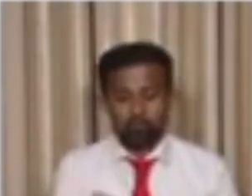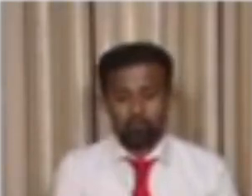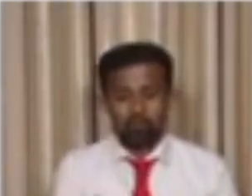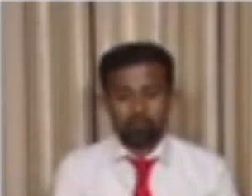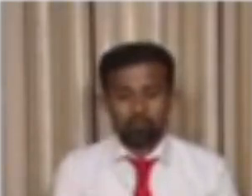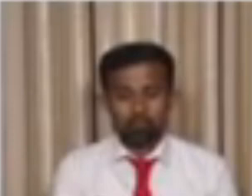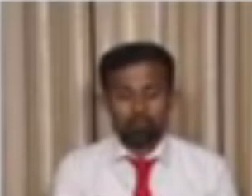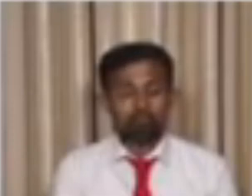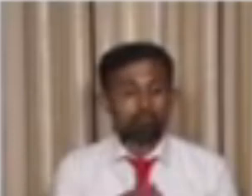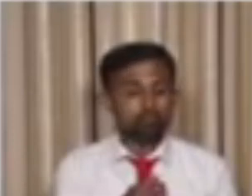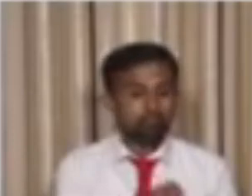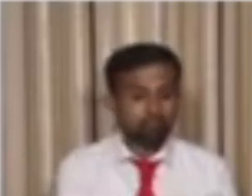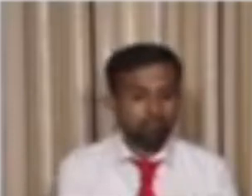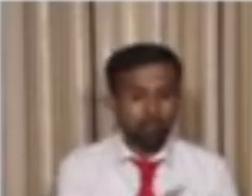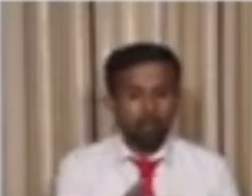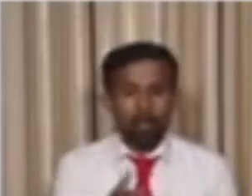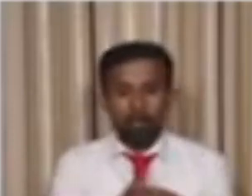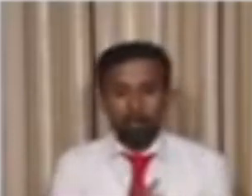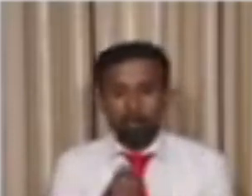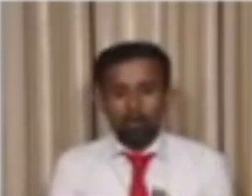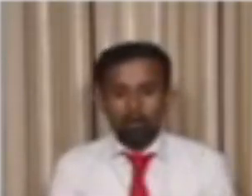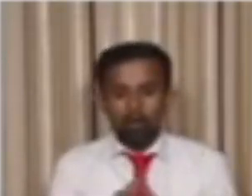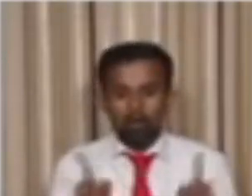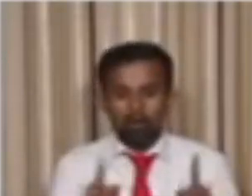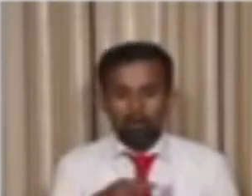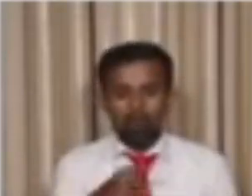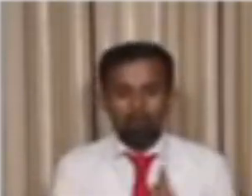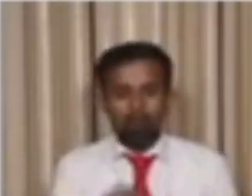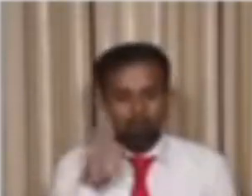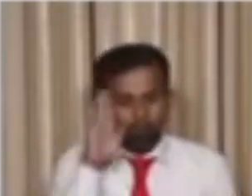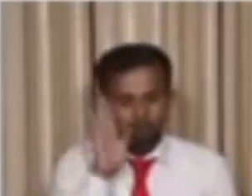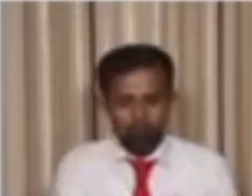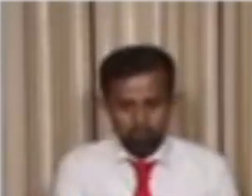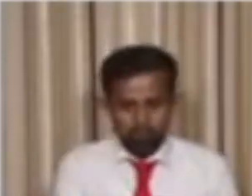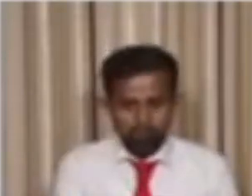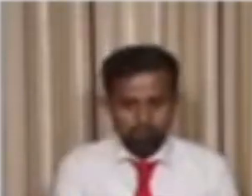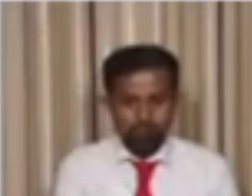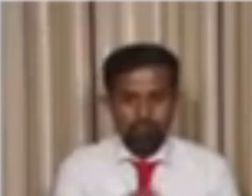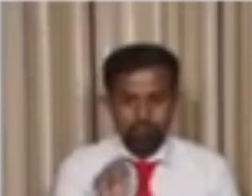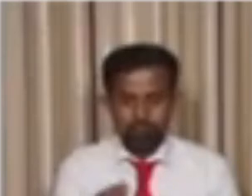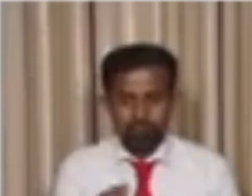force. Despite that, the Tamil parties and Prime Minister Jawaharlal Nehru